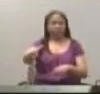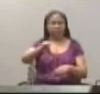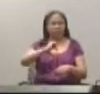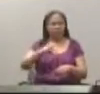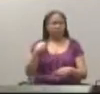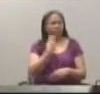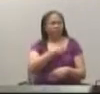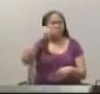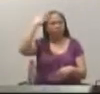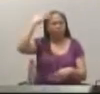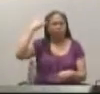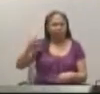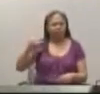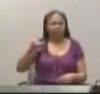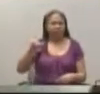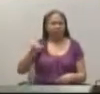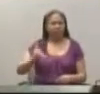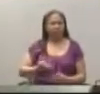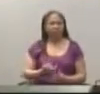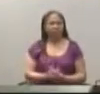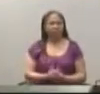Why?